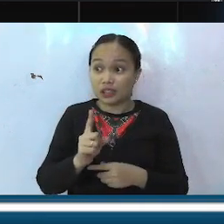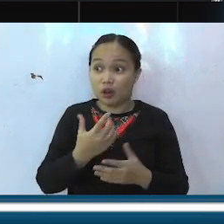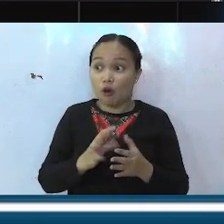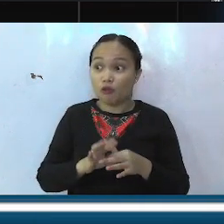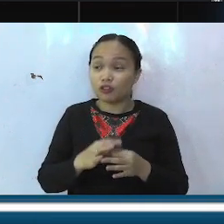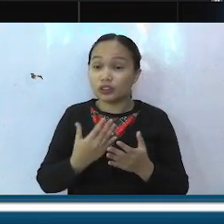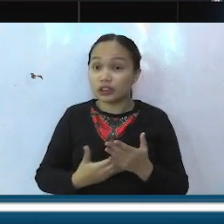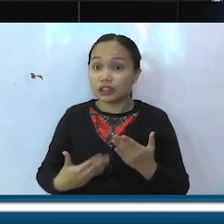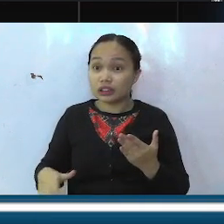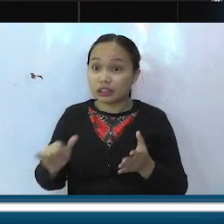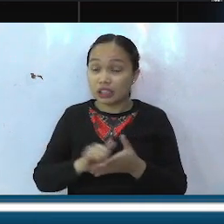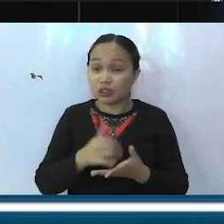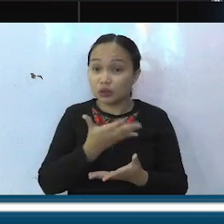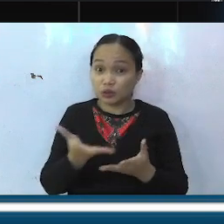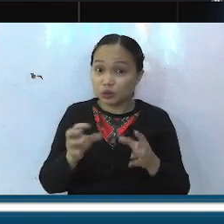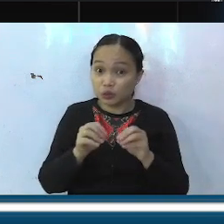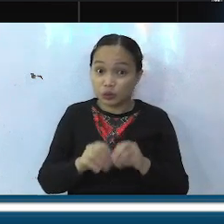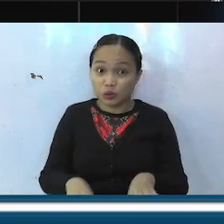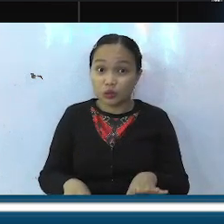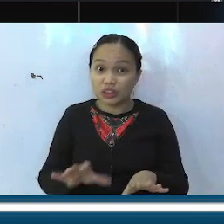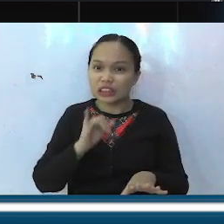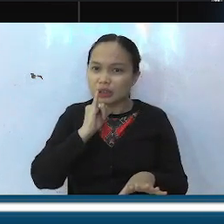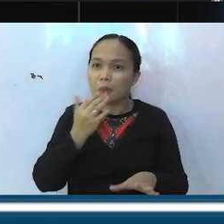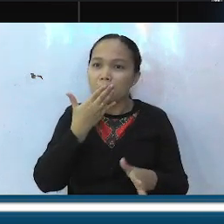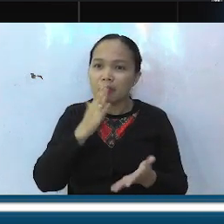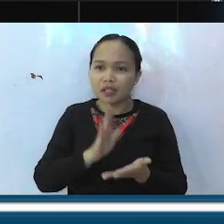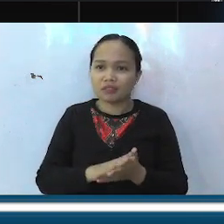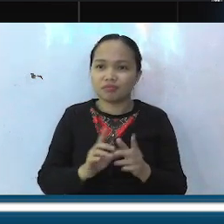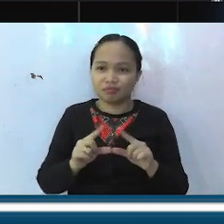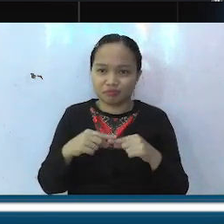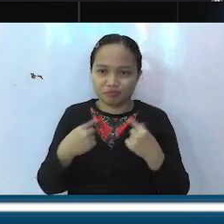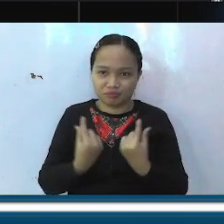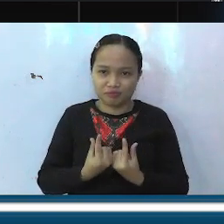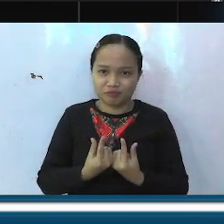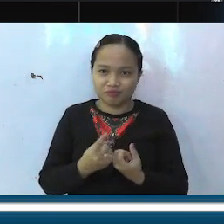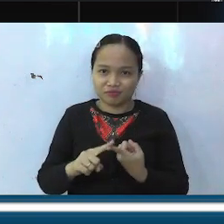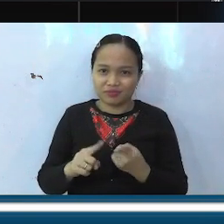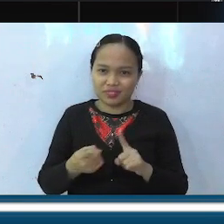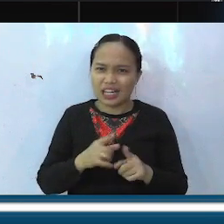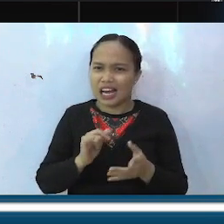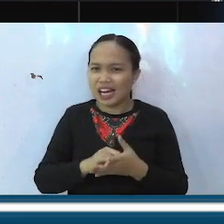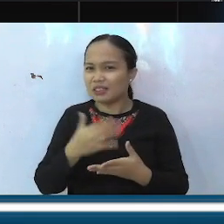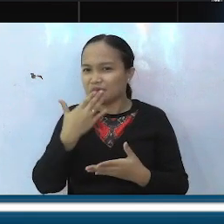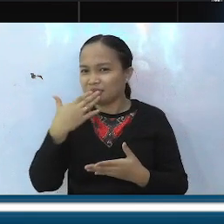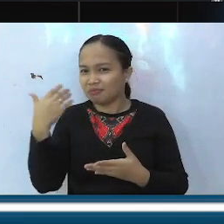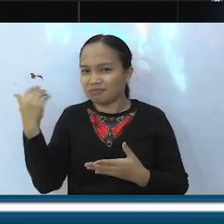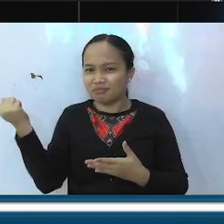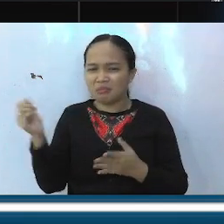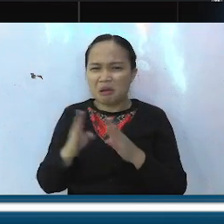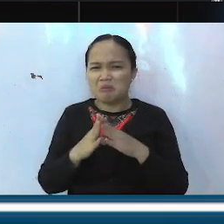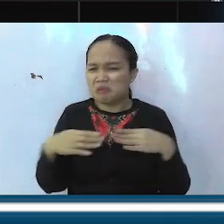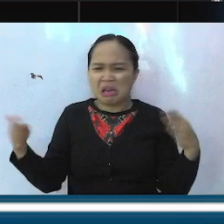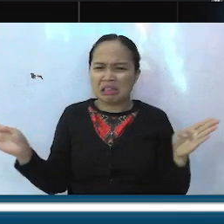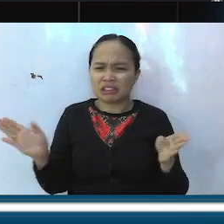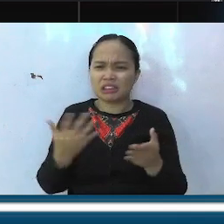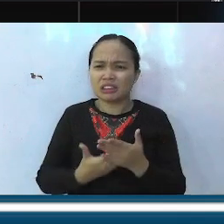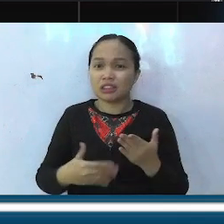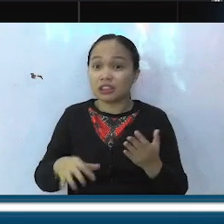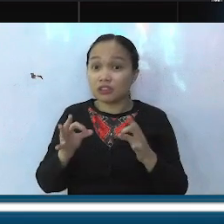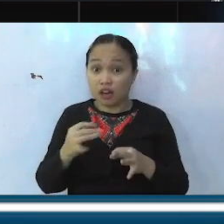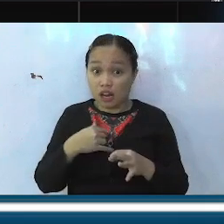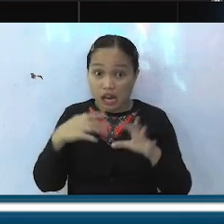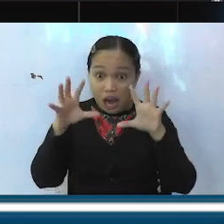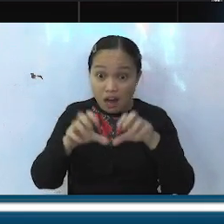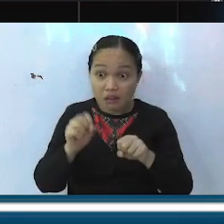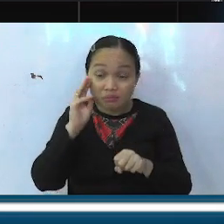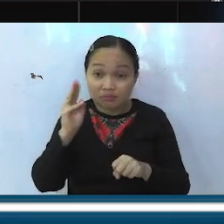will put them out of their track is a bad set of friends. So fast. Very fast. That's the biggest thing I've ever told him. Yeah. If I catch him with